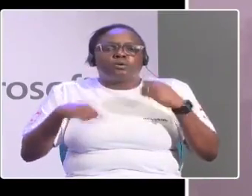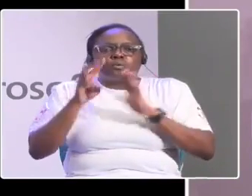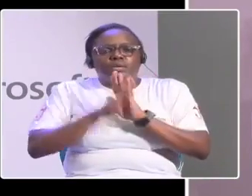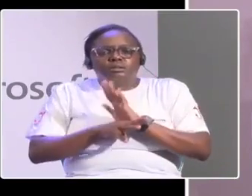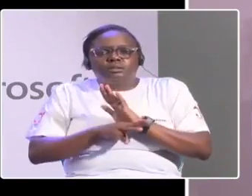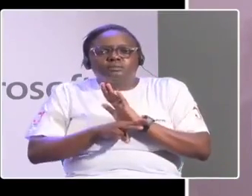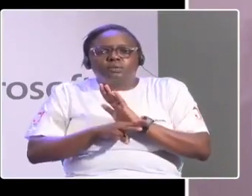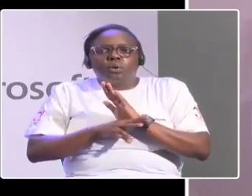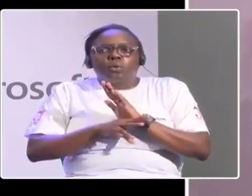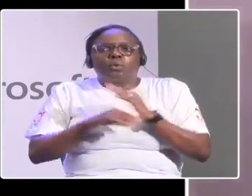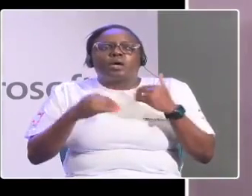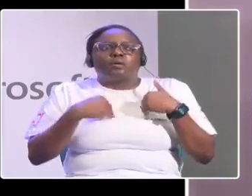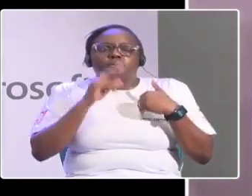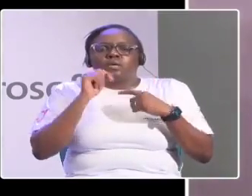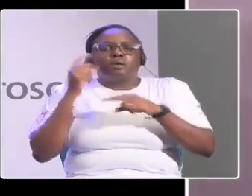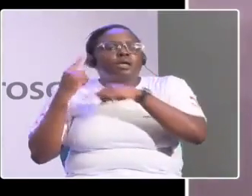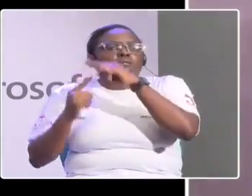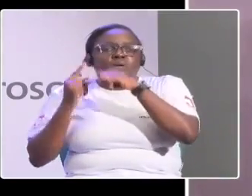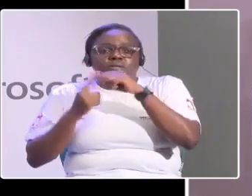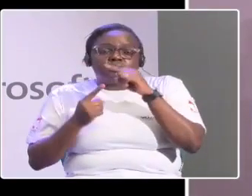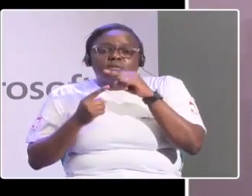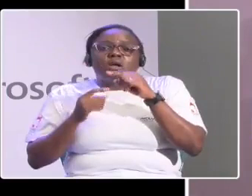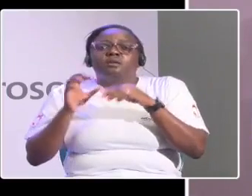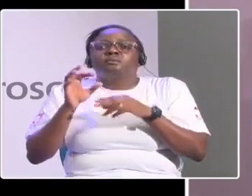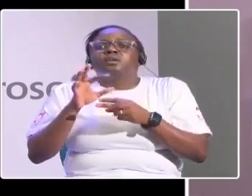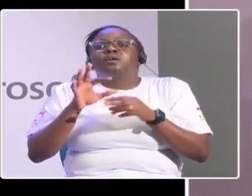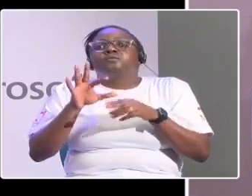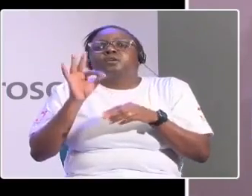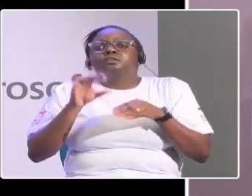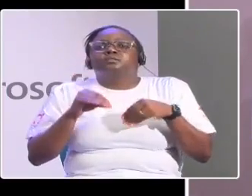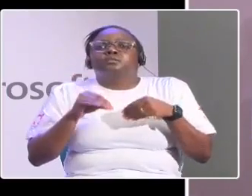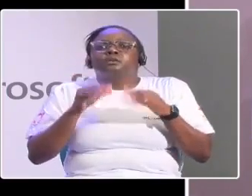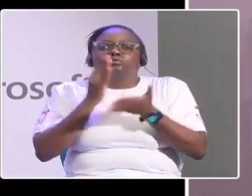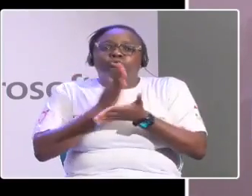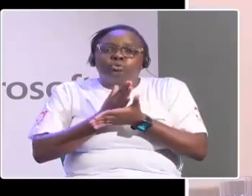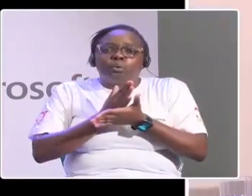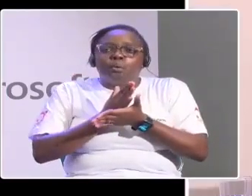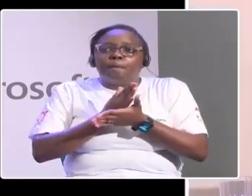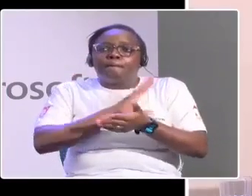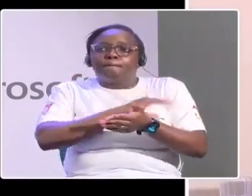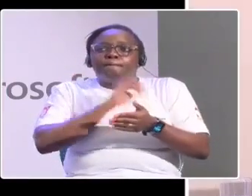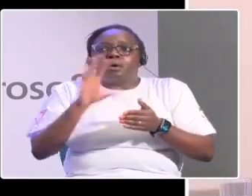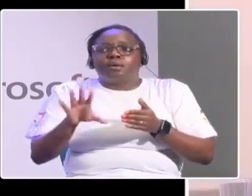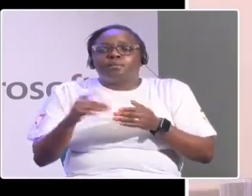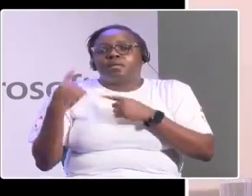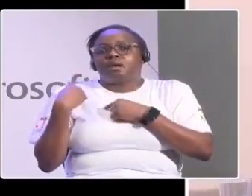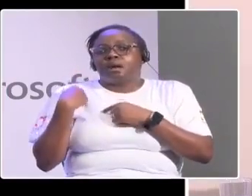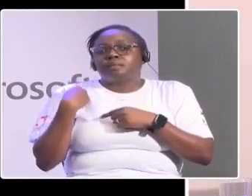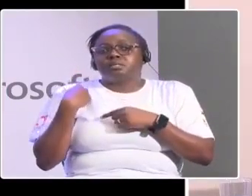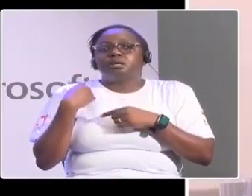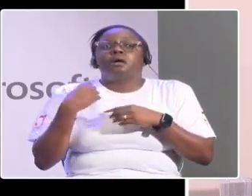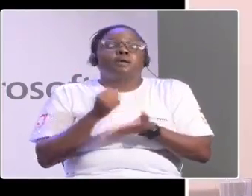And we've definitely been experiencing that and figuring out that the true power as we've gone, of course, numbers help, metrics